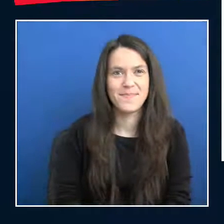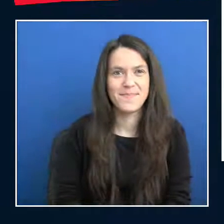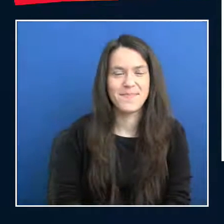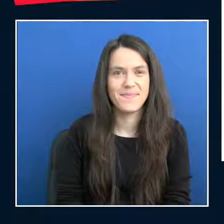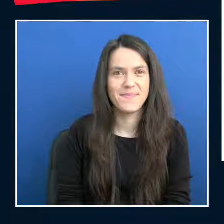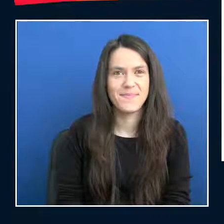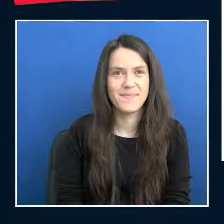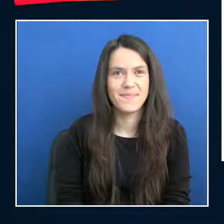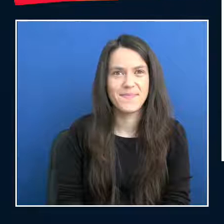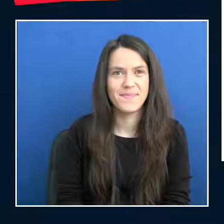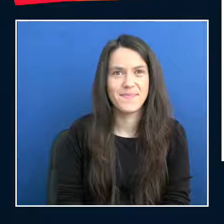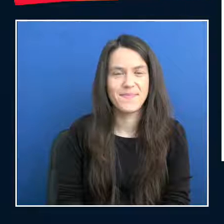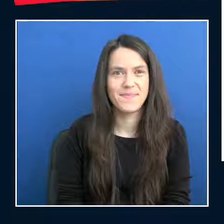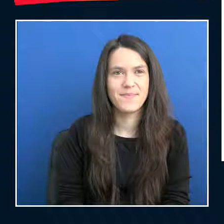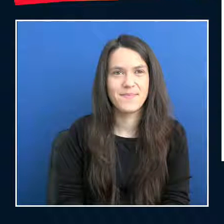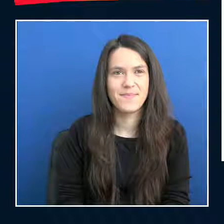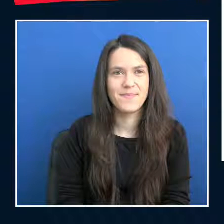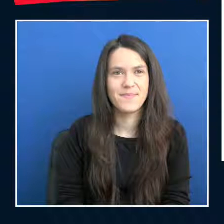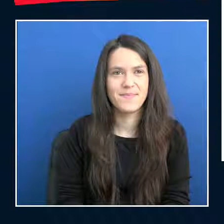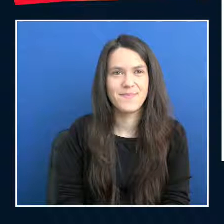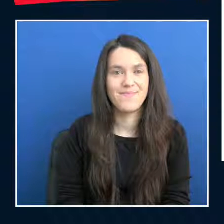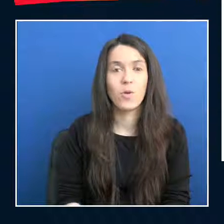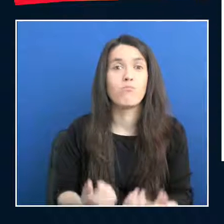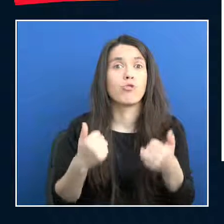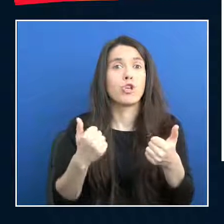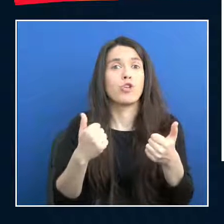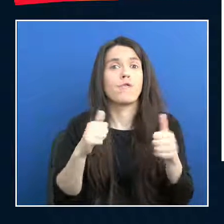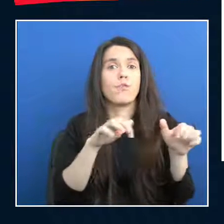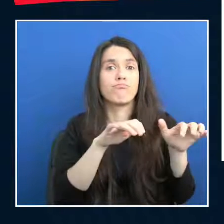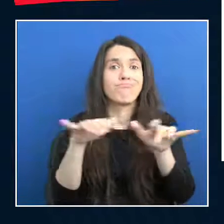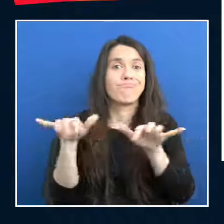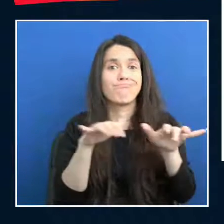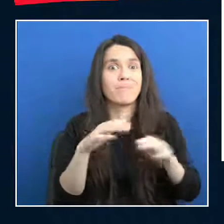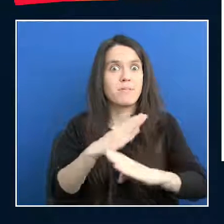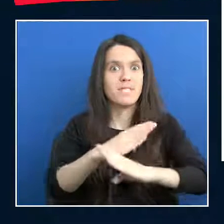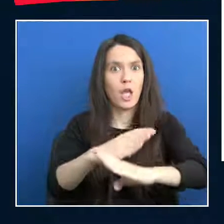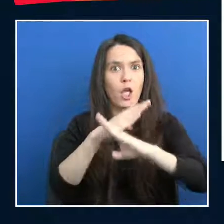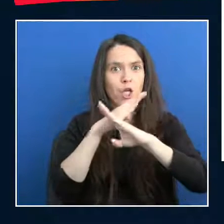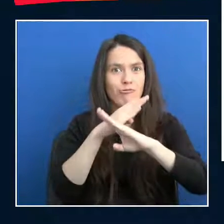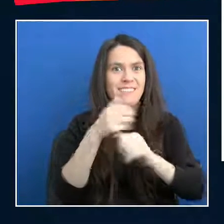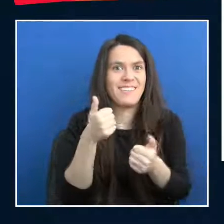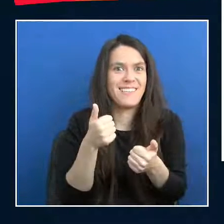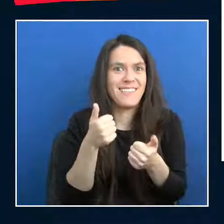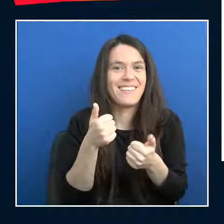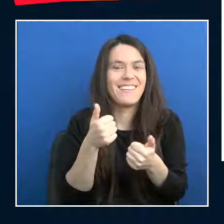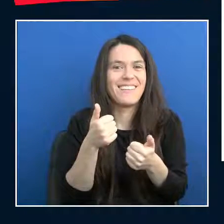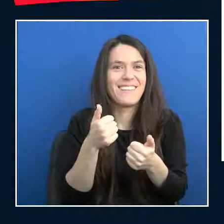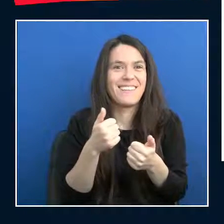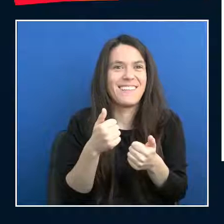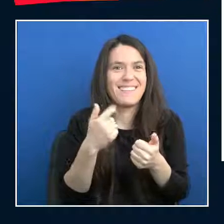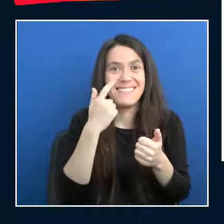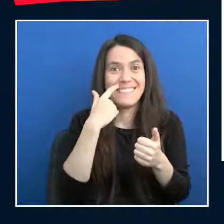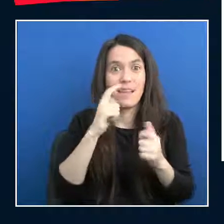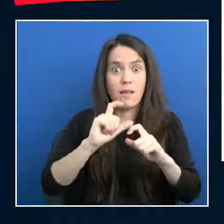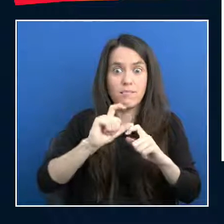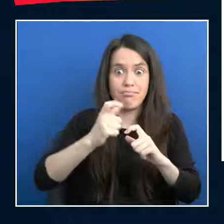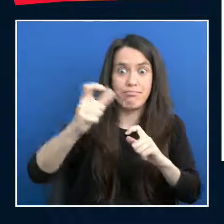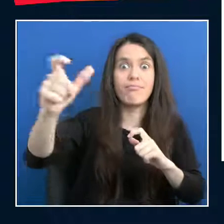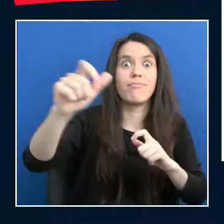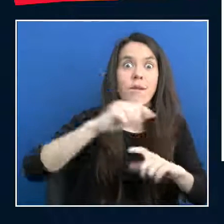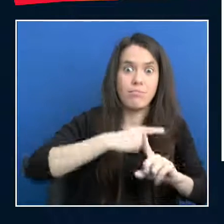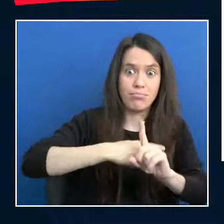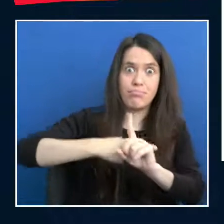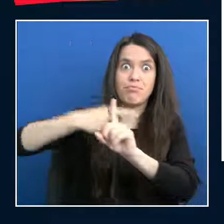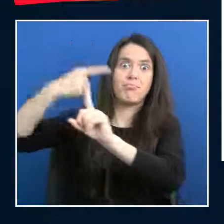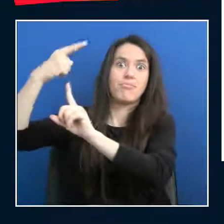in, less surface for security attacks. It's not that only the deployment and the scaling is faster, it's also more secure in the